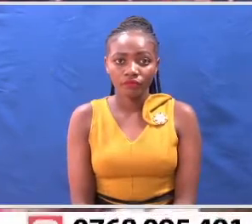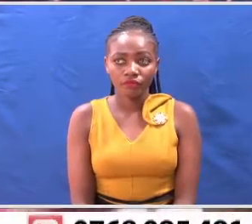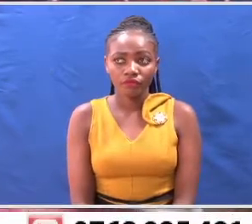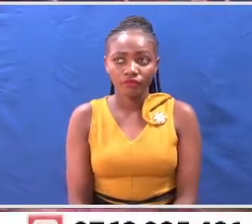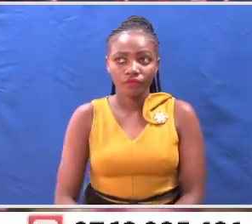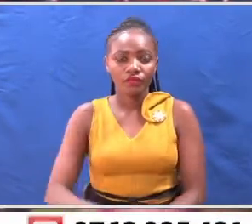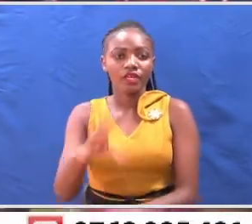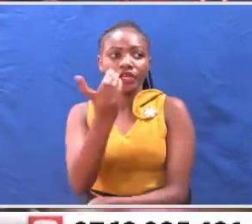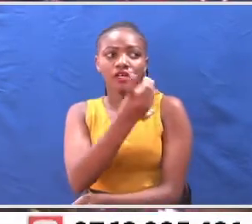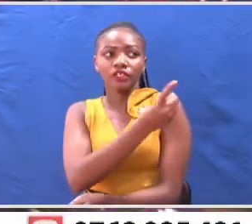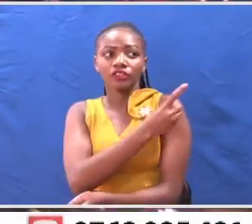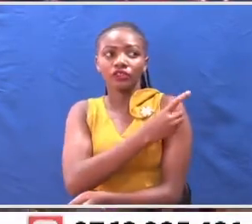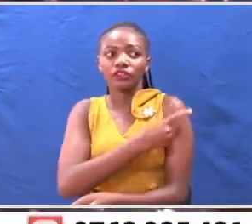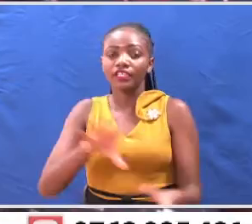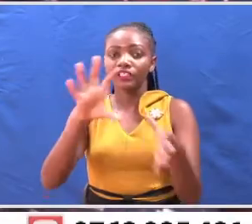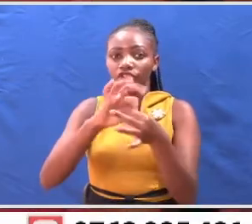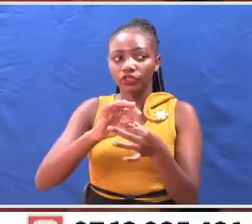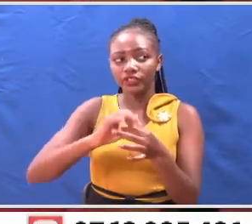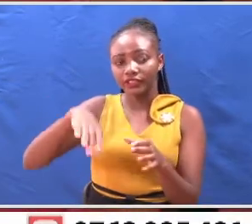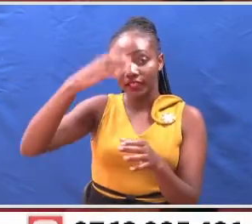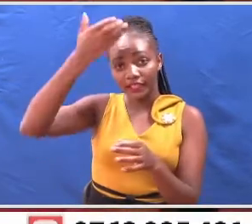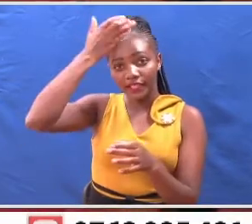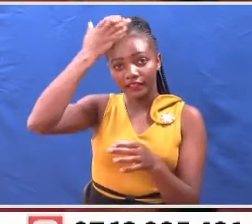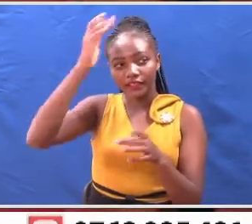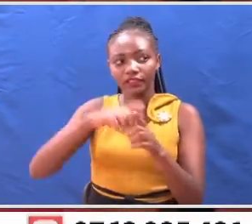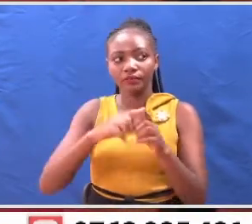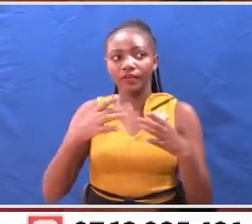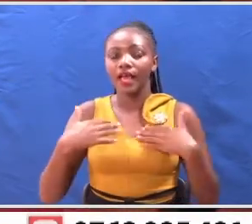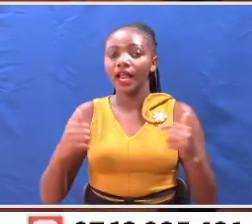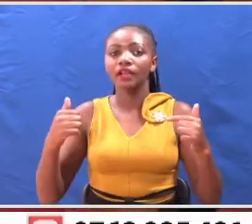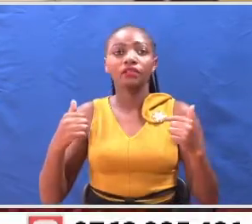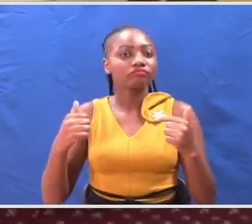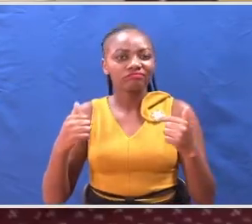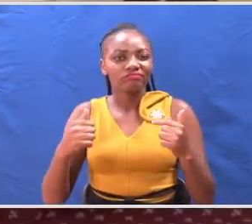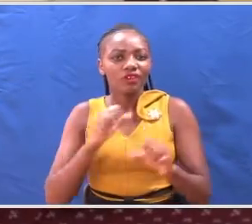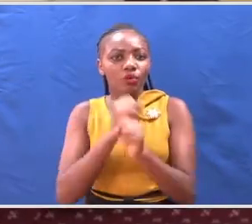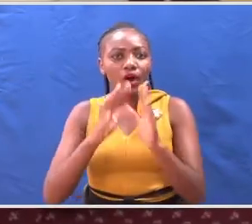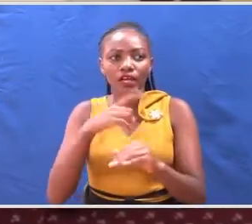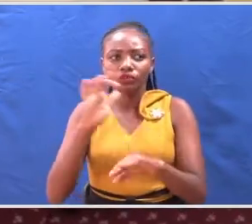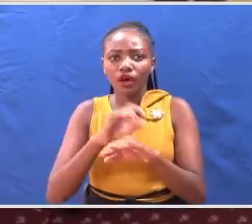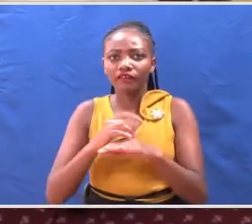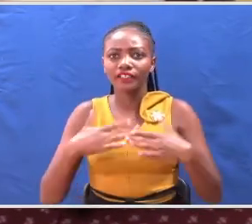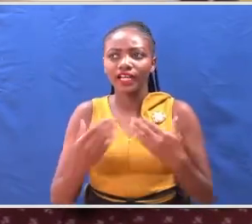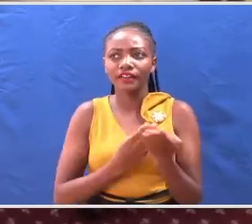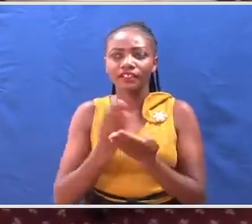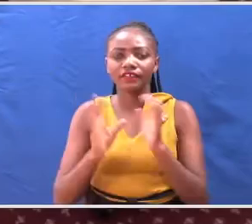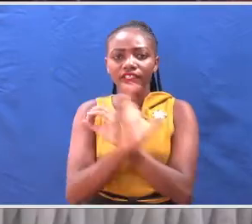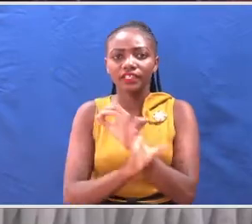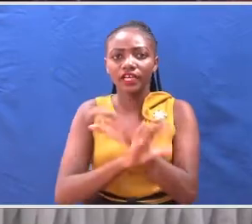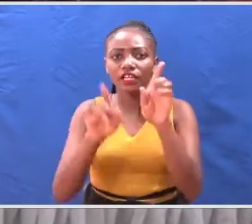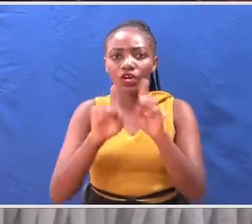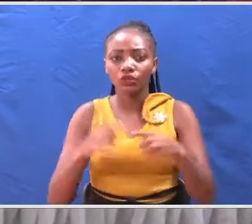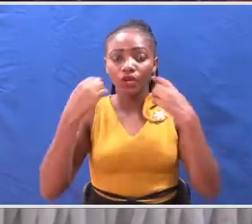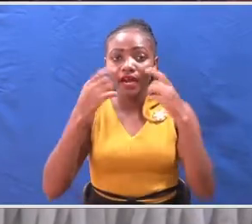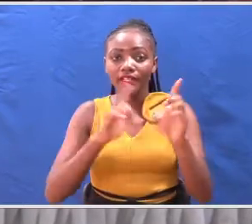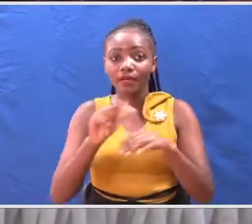The doctors have joined nurses and clinical officers in the strike that has crippled health services across the country. Announcing the